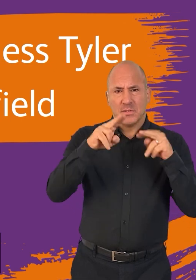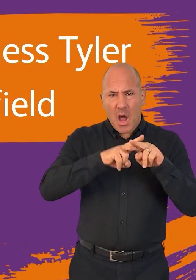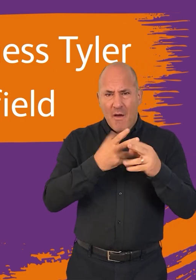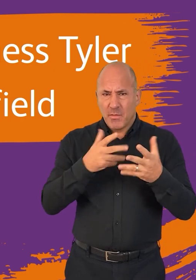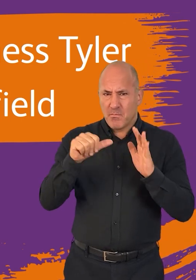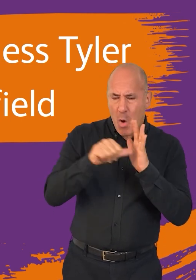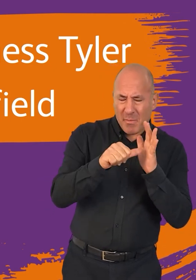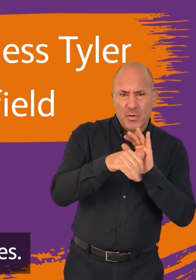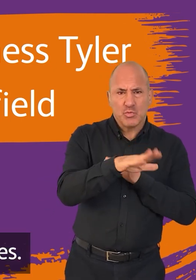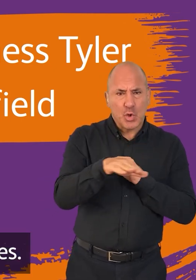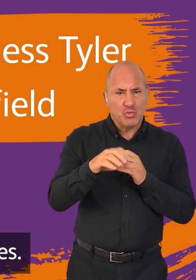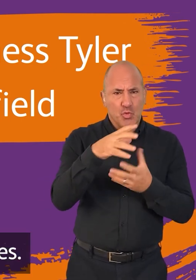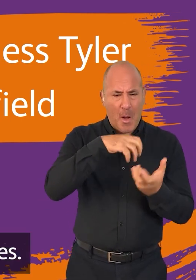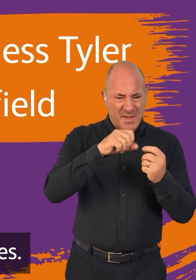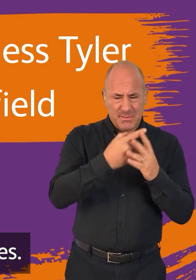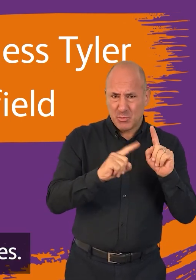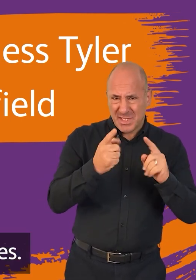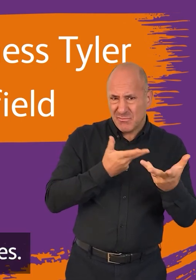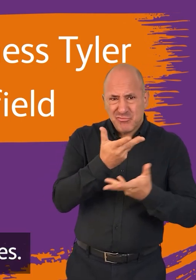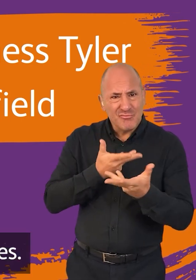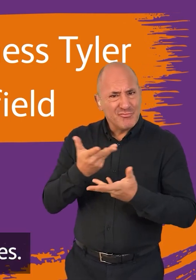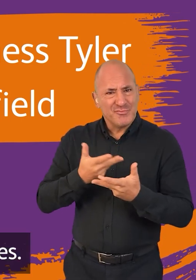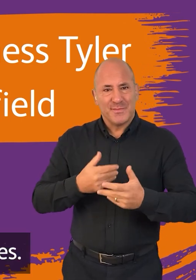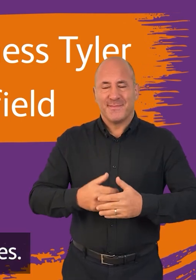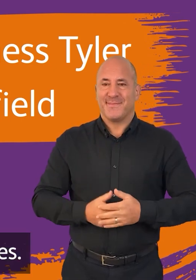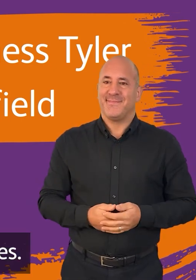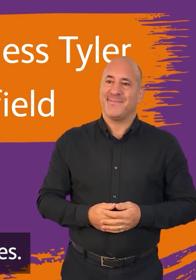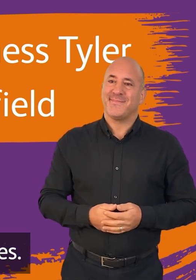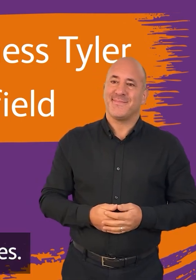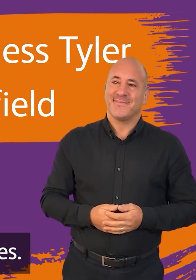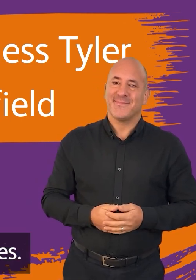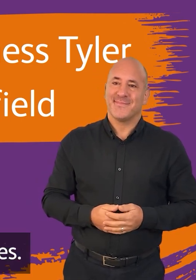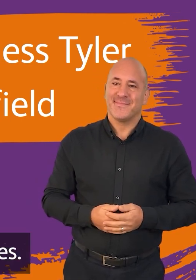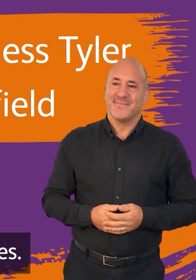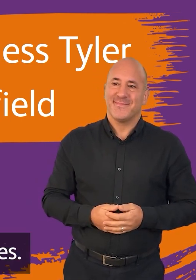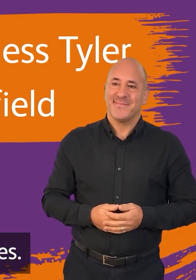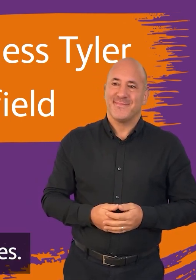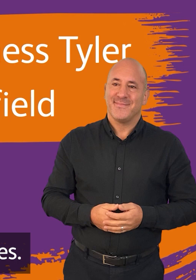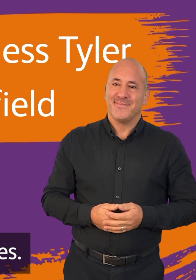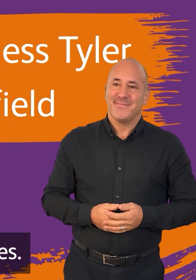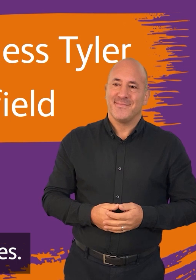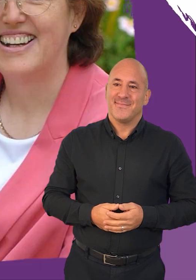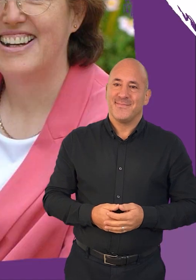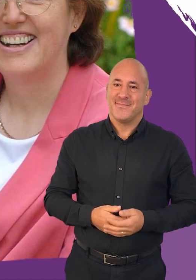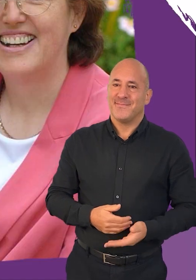staff about the problems facing children with complex disabilities.